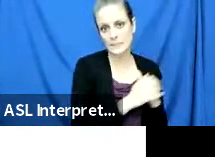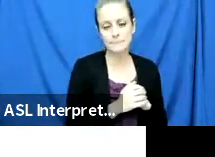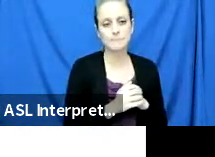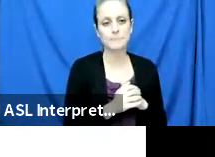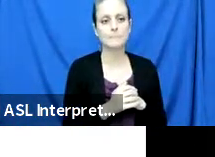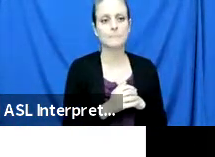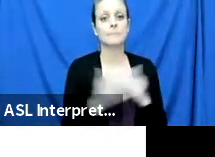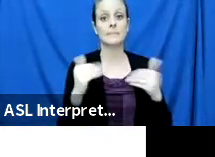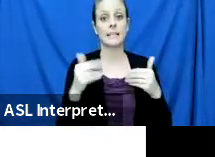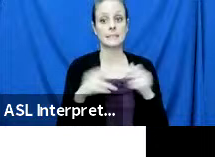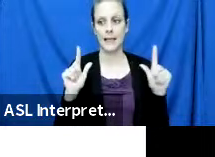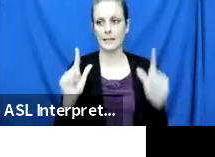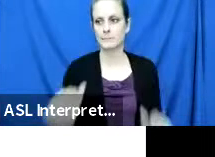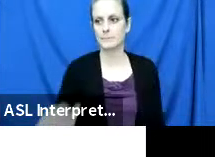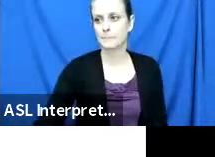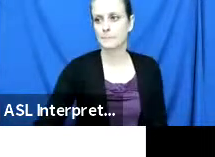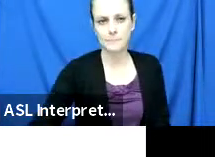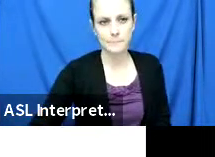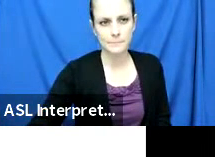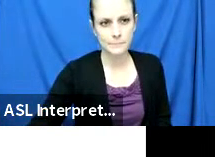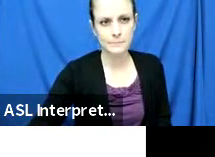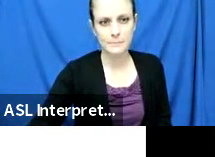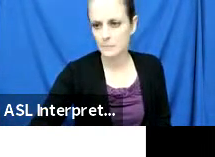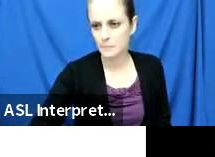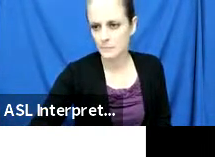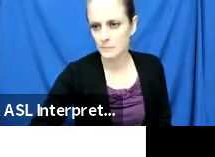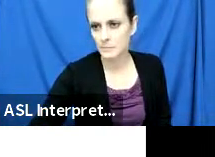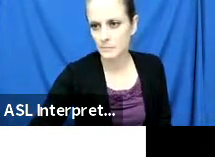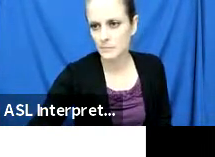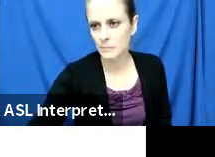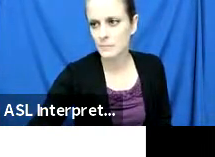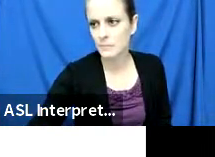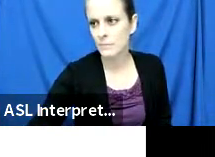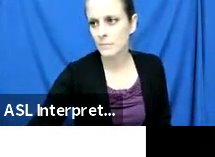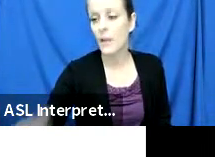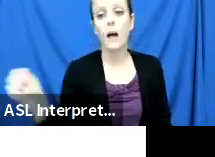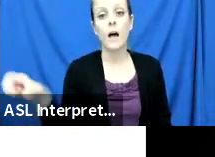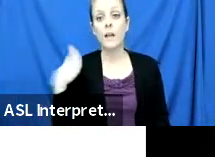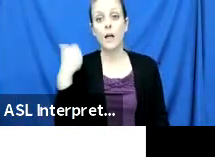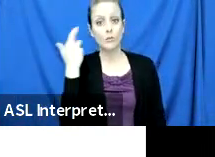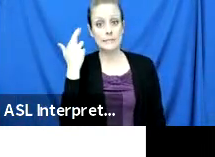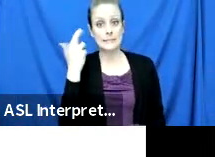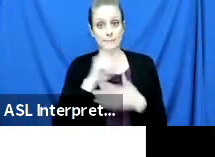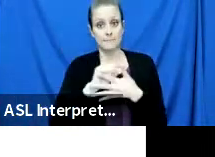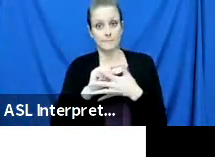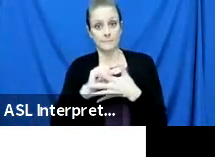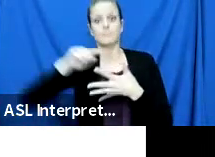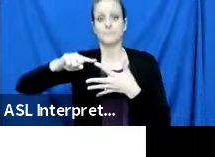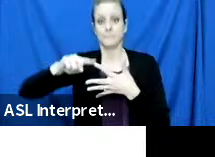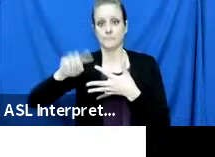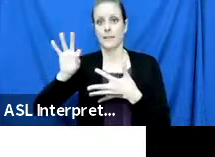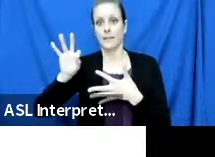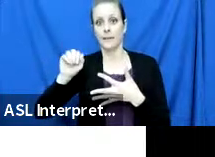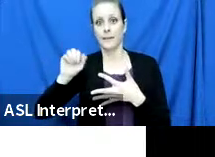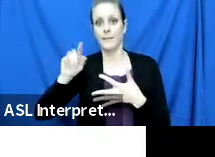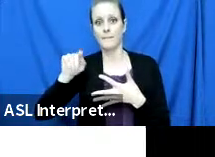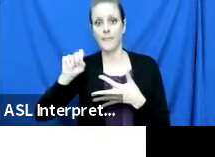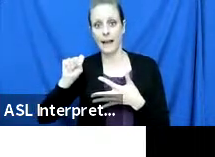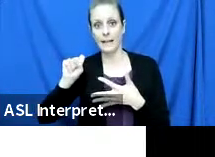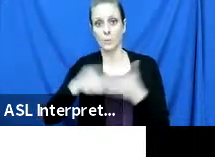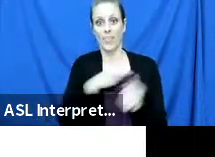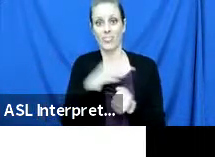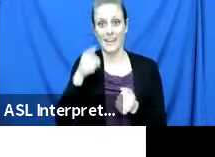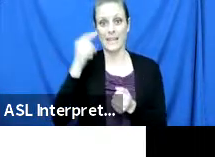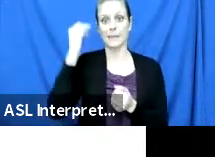And another thing that influenced people's decision-making was facts and what they believed about vaccines.